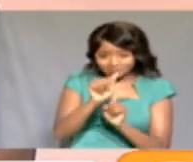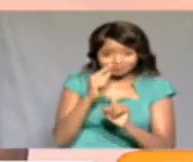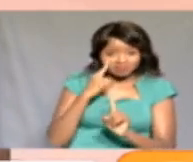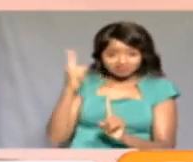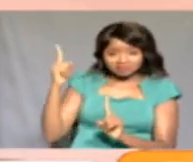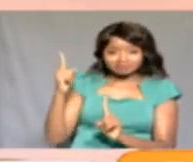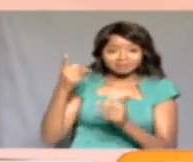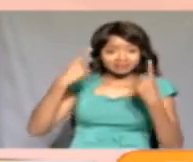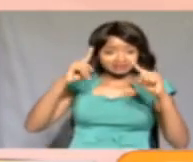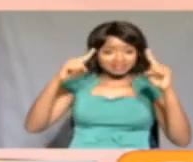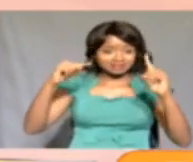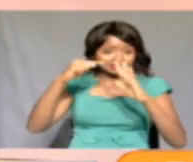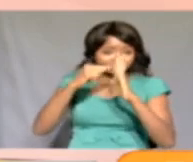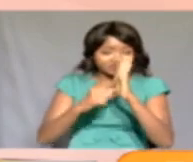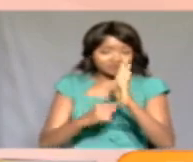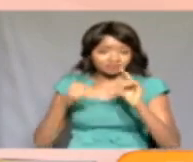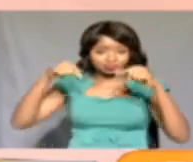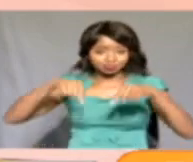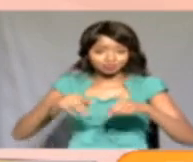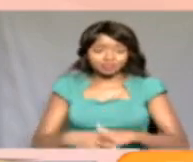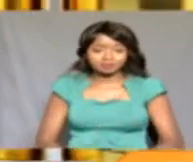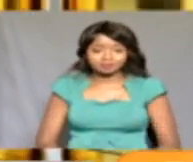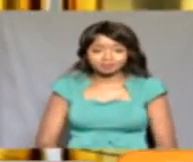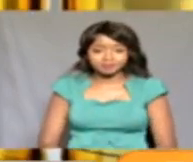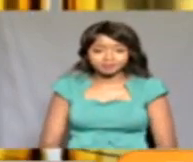on Success Factor tonight.